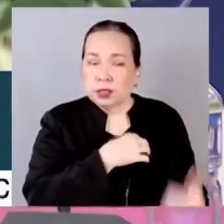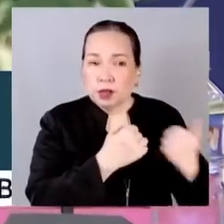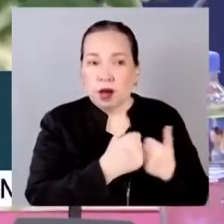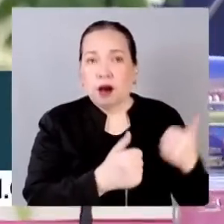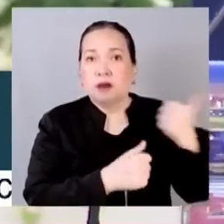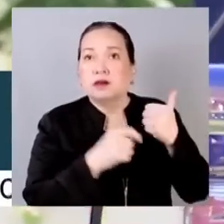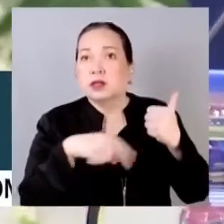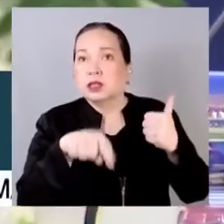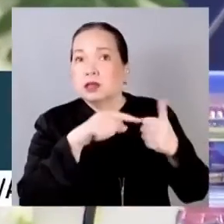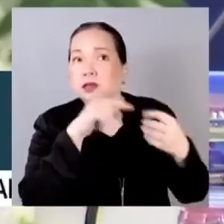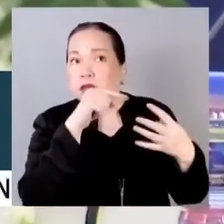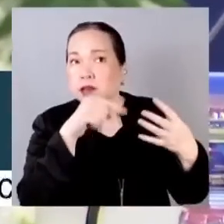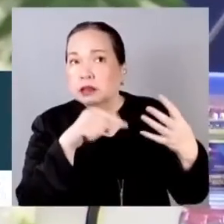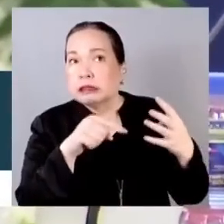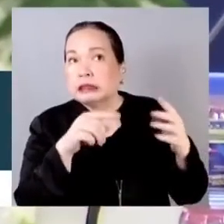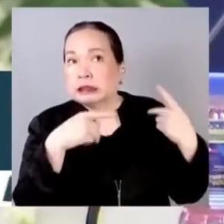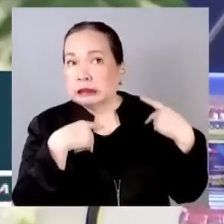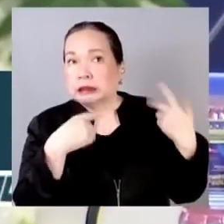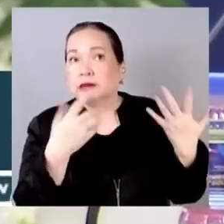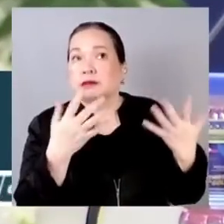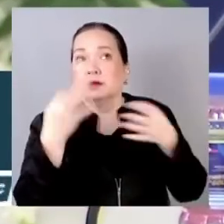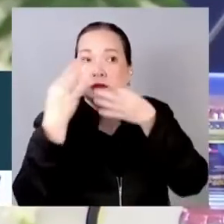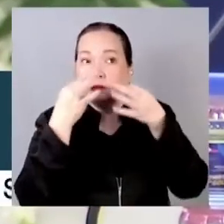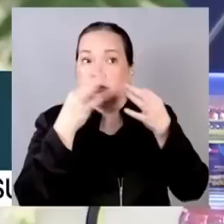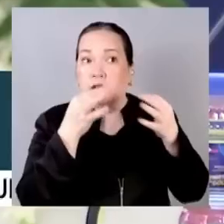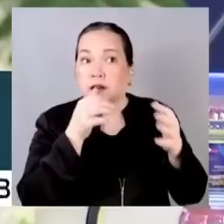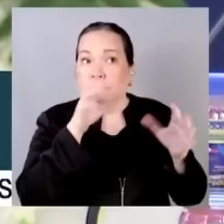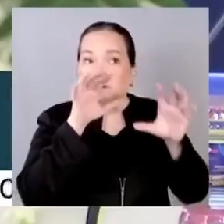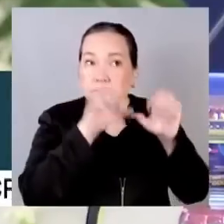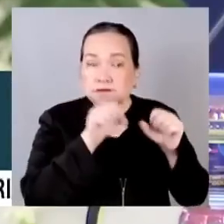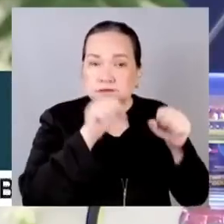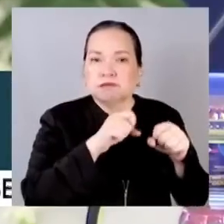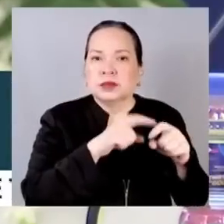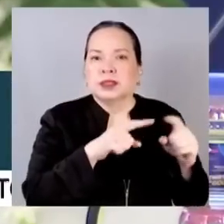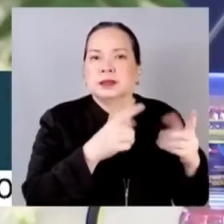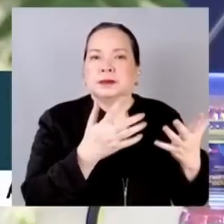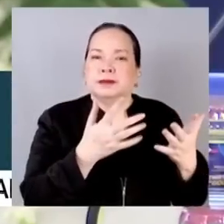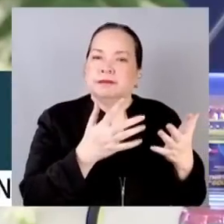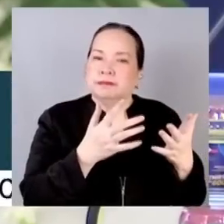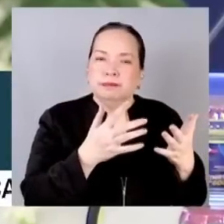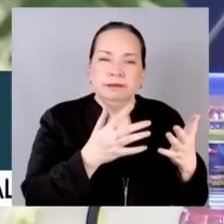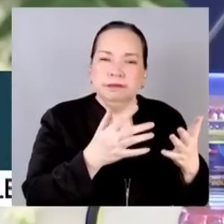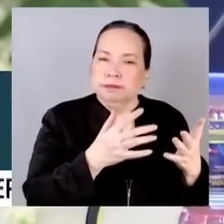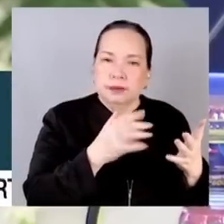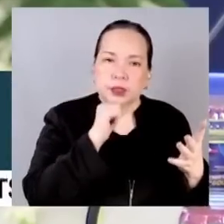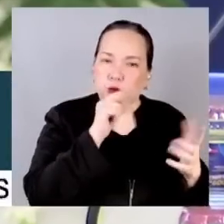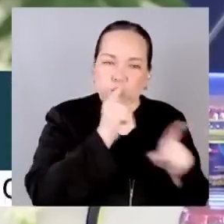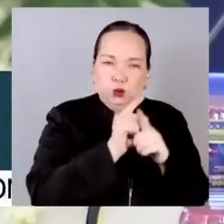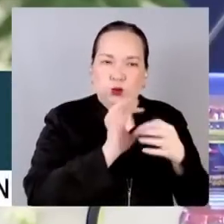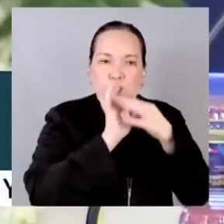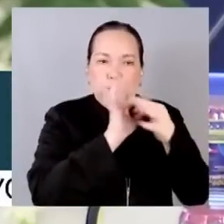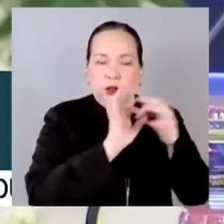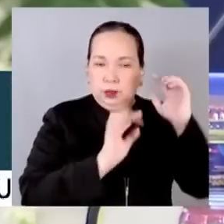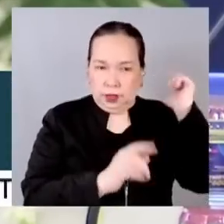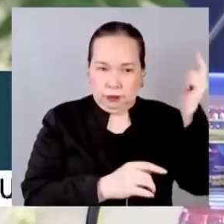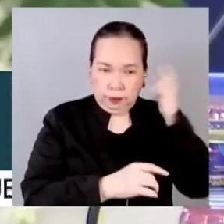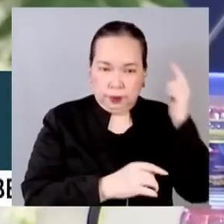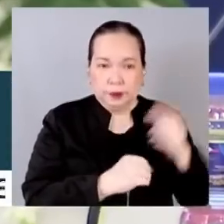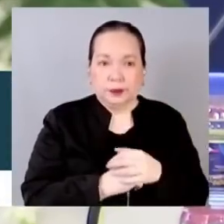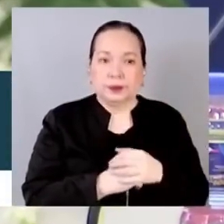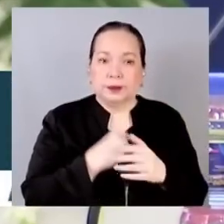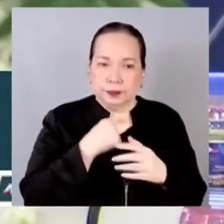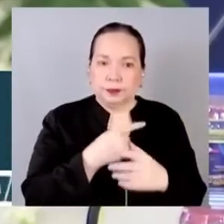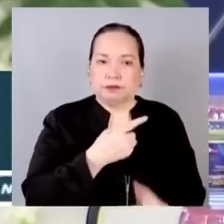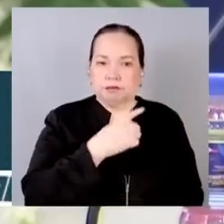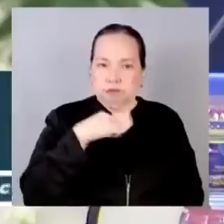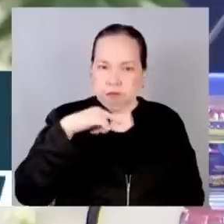been unwittingly compromised by drug syndicates bent on disrupting government. Azurin concluded by saying he and Abalos were on the same page in